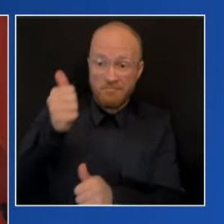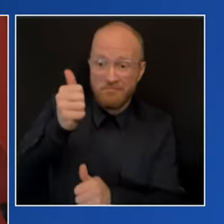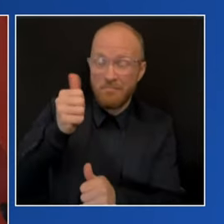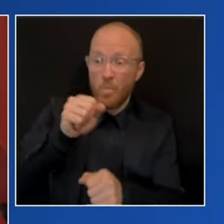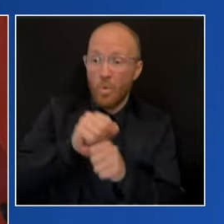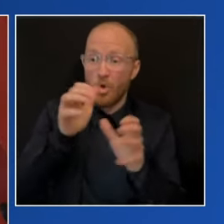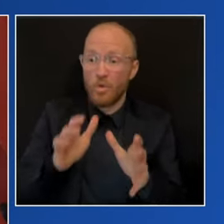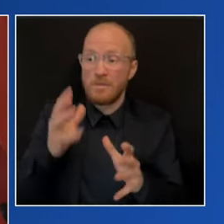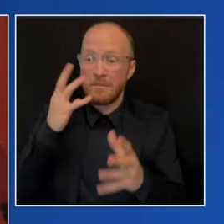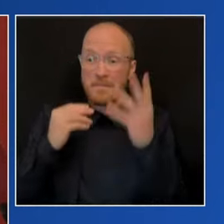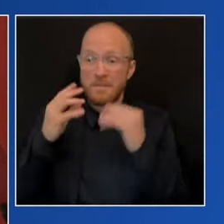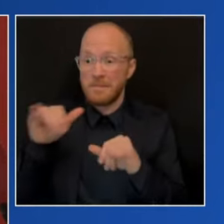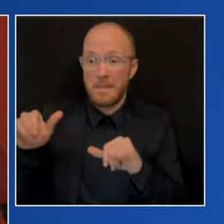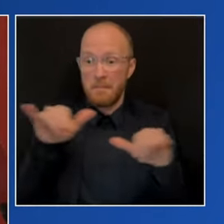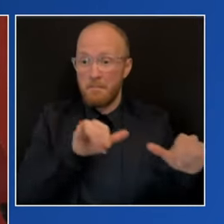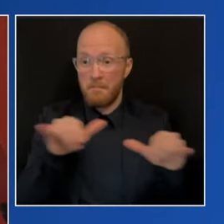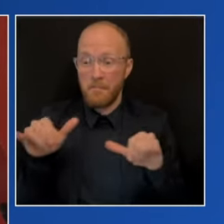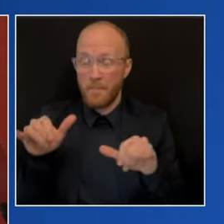pay a record